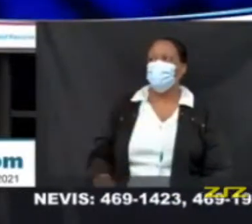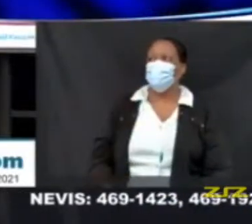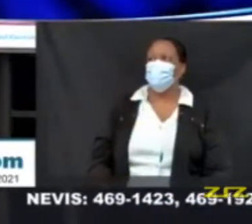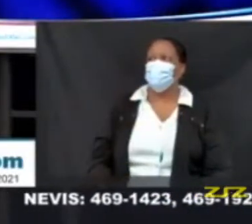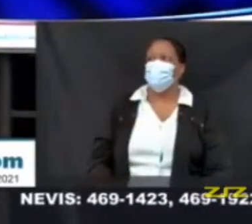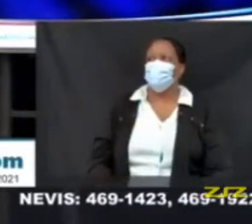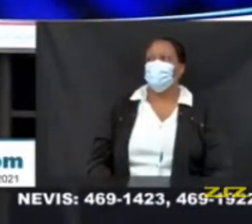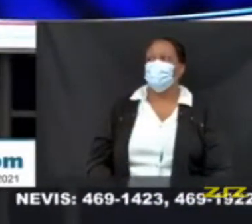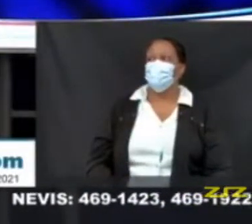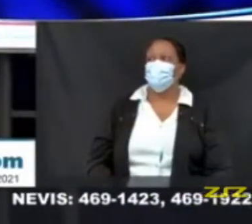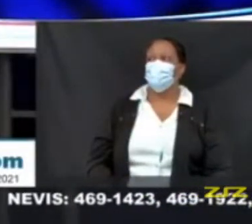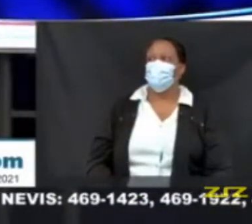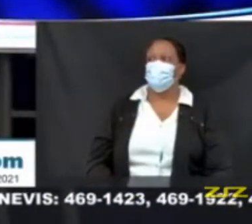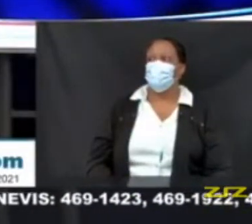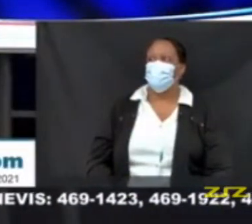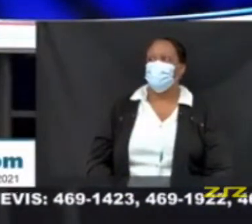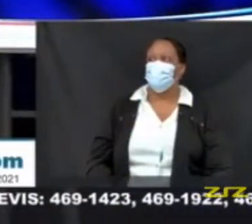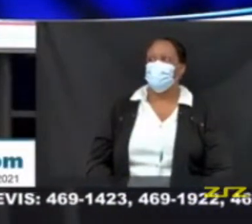a group